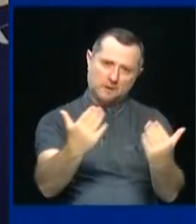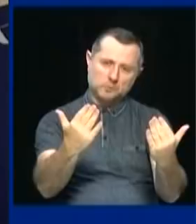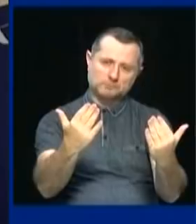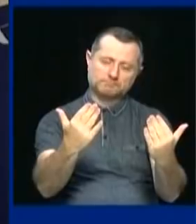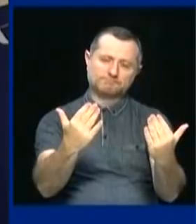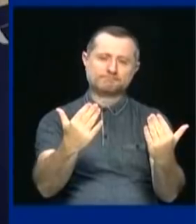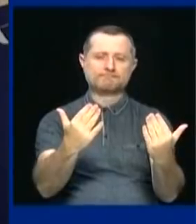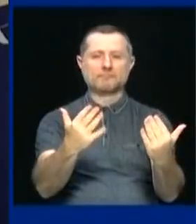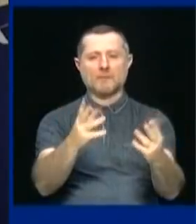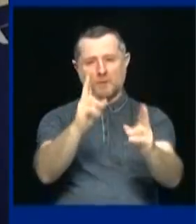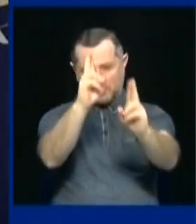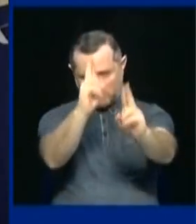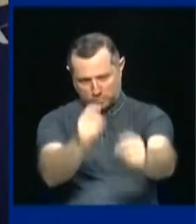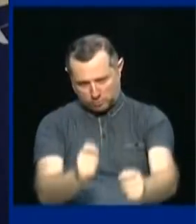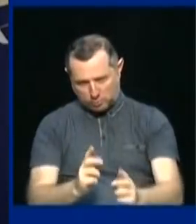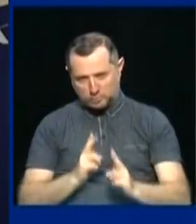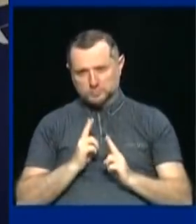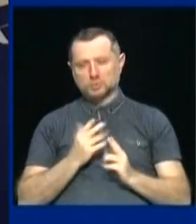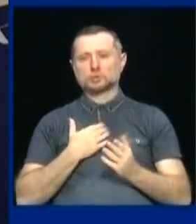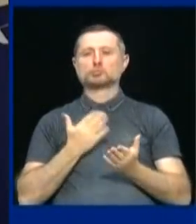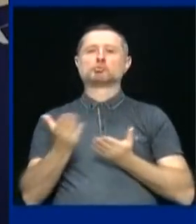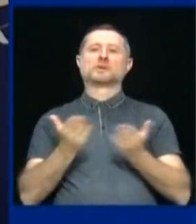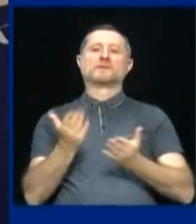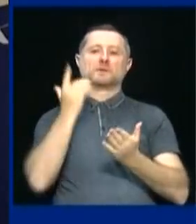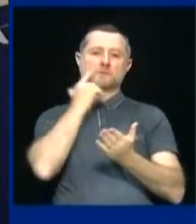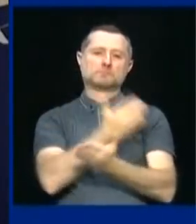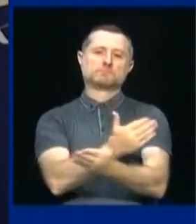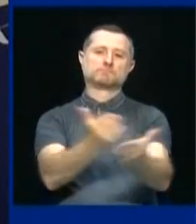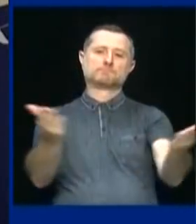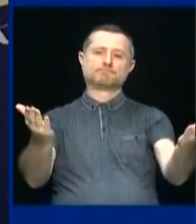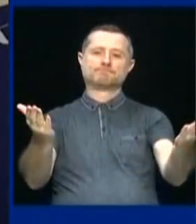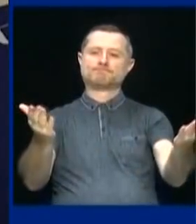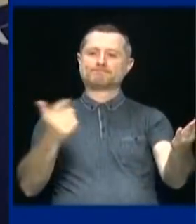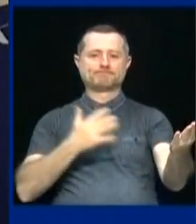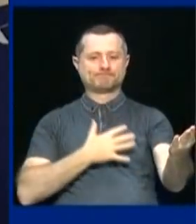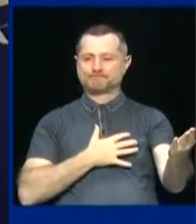you. It has been the honor of my lifetime. God bless you.